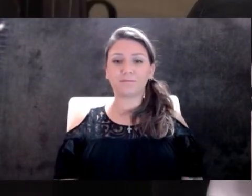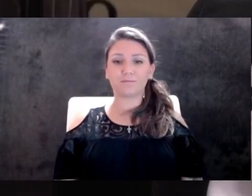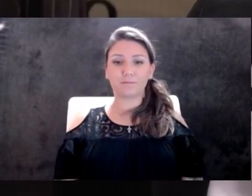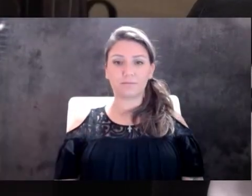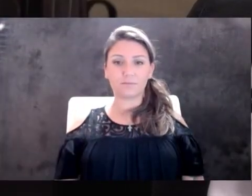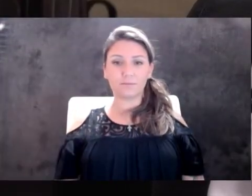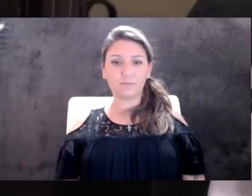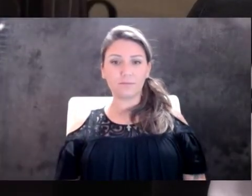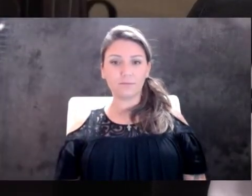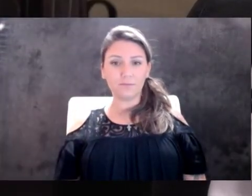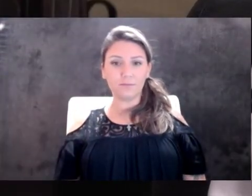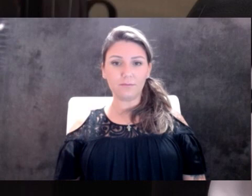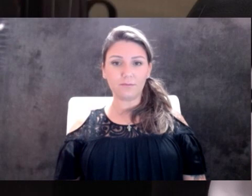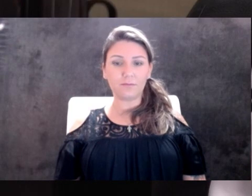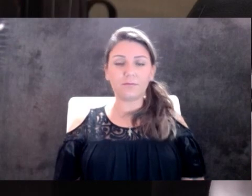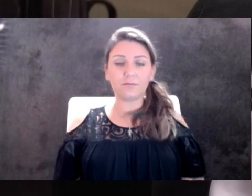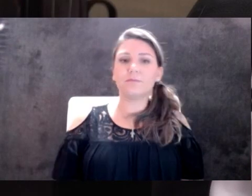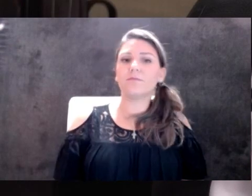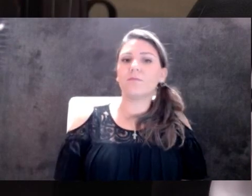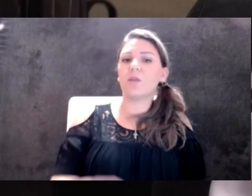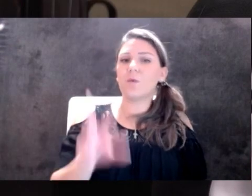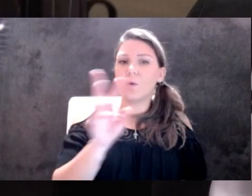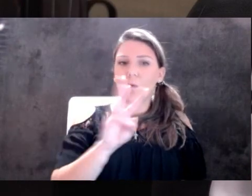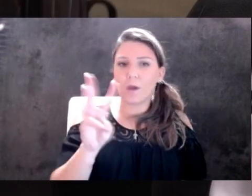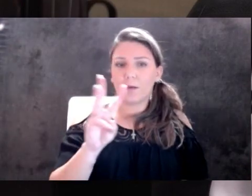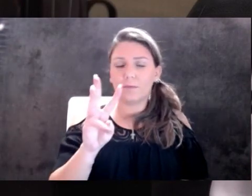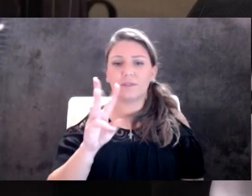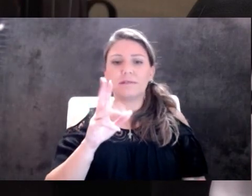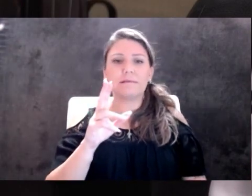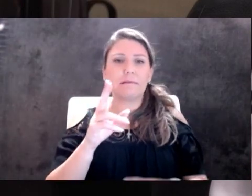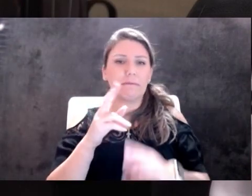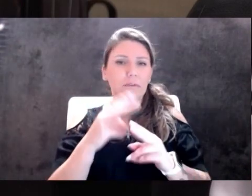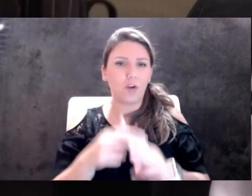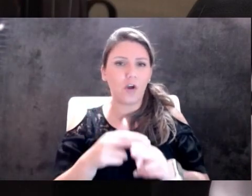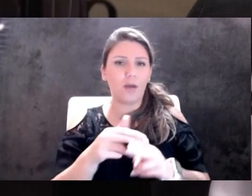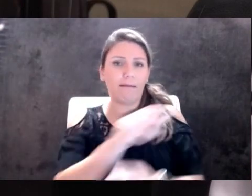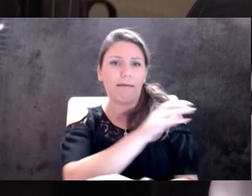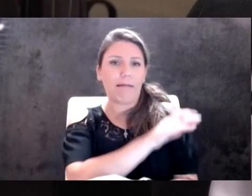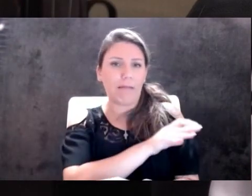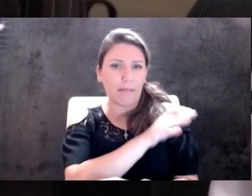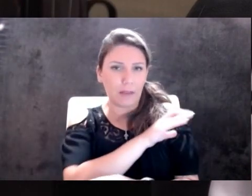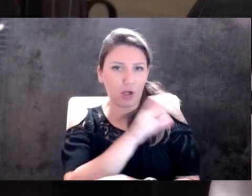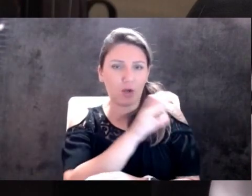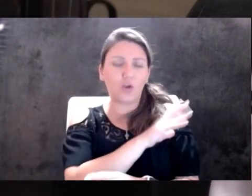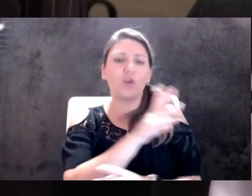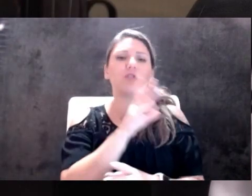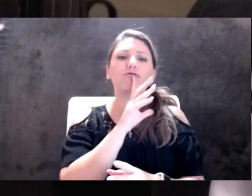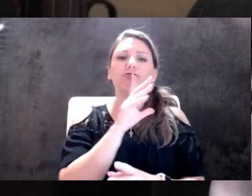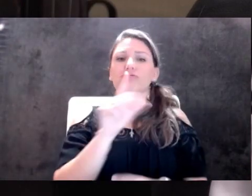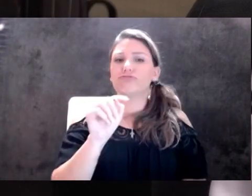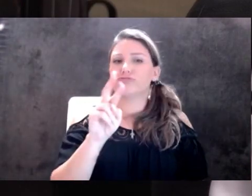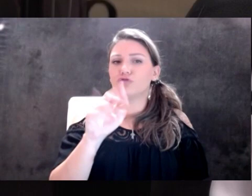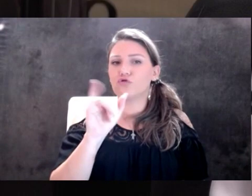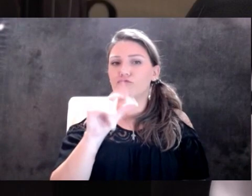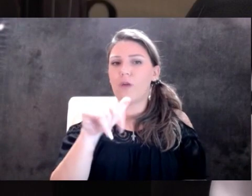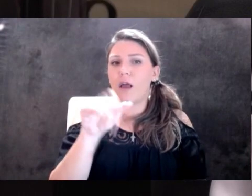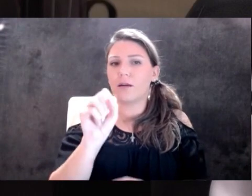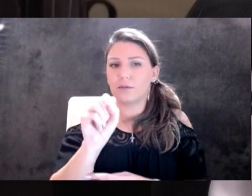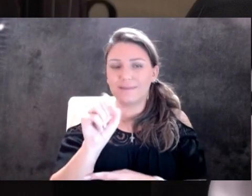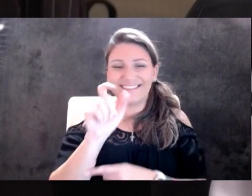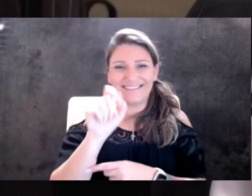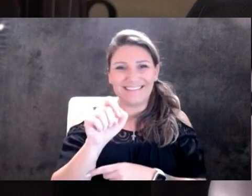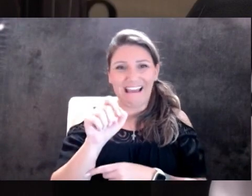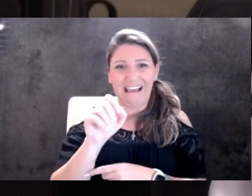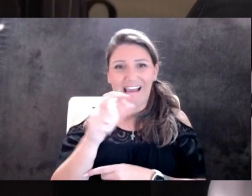There's a central website called clinicaltrials.gov that houses all active trials here in the United States, and you can